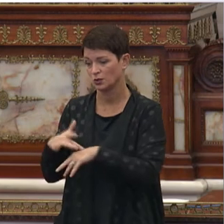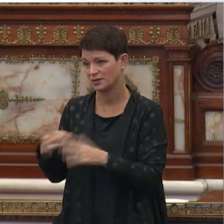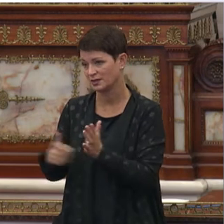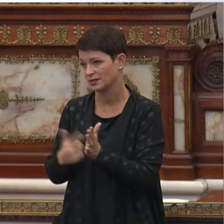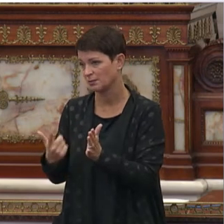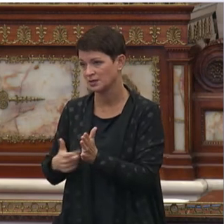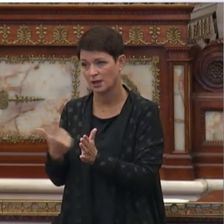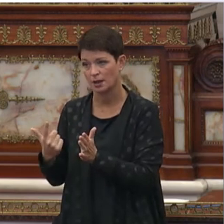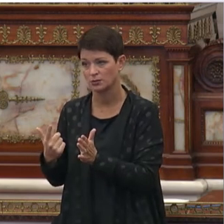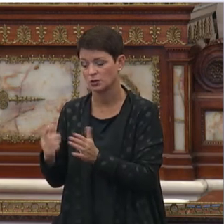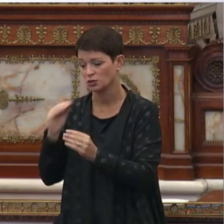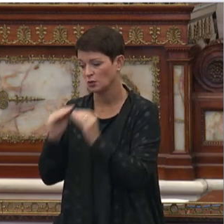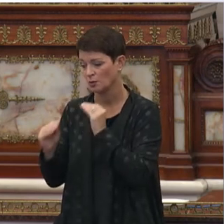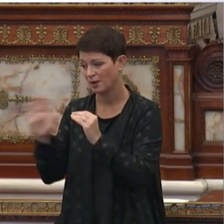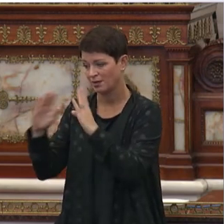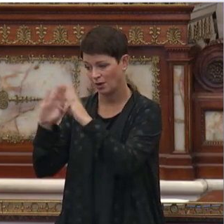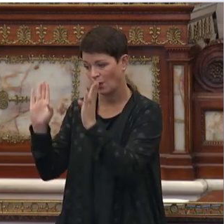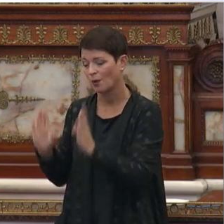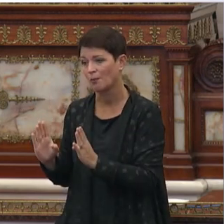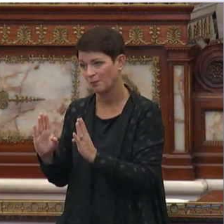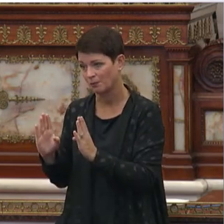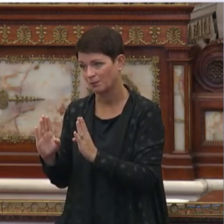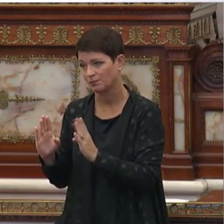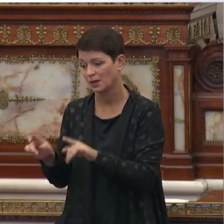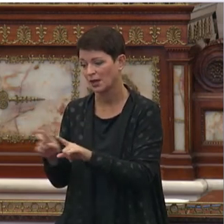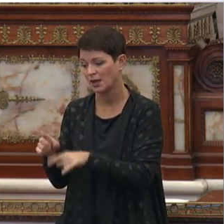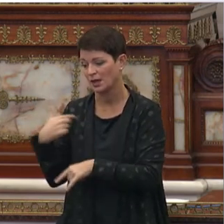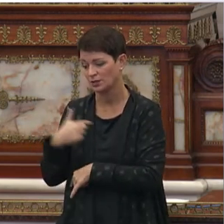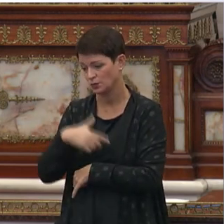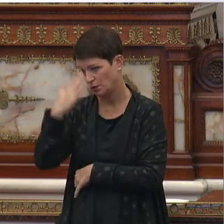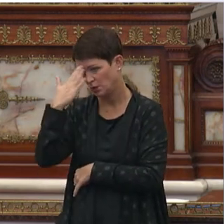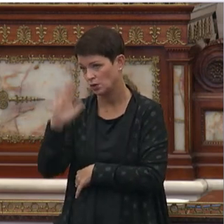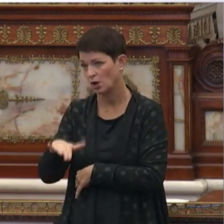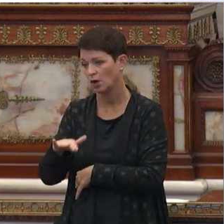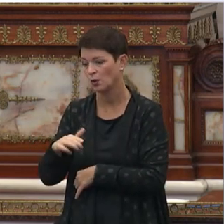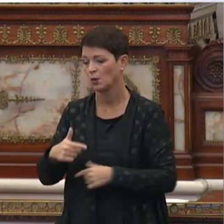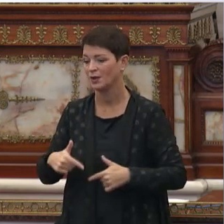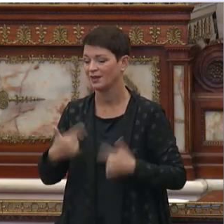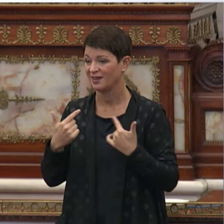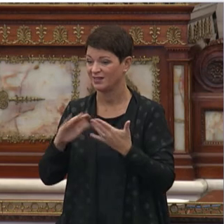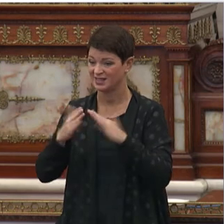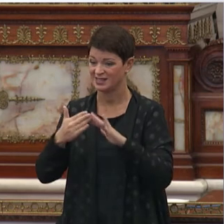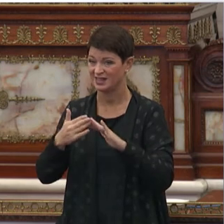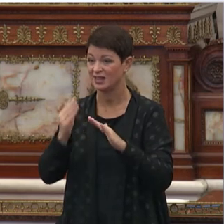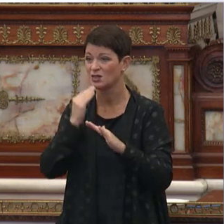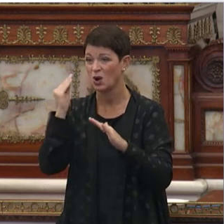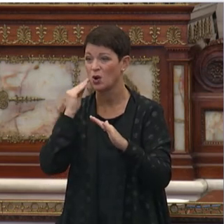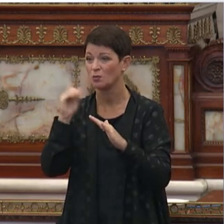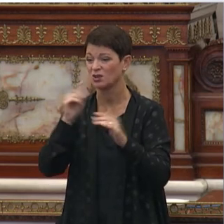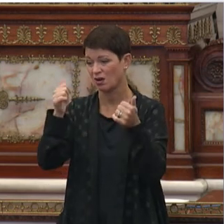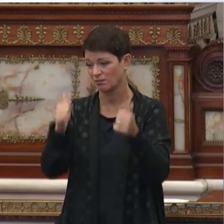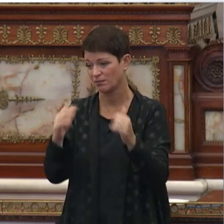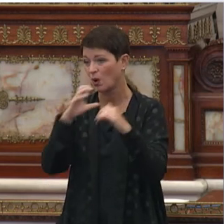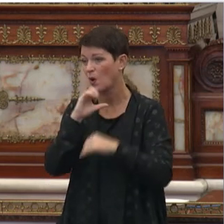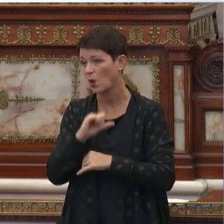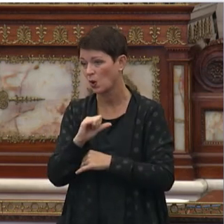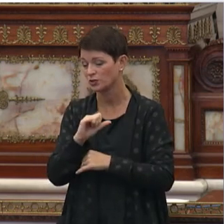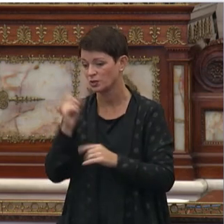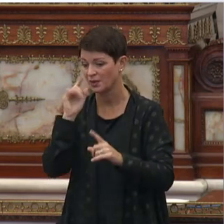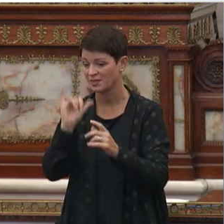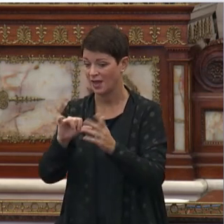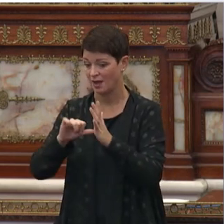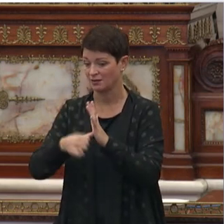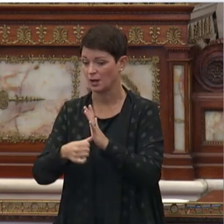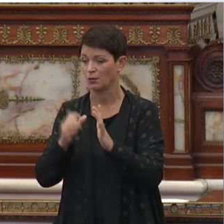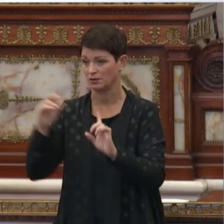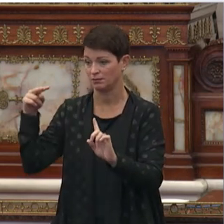to repair their homes. As we all know, we live in a city of older homes. In that regard, I want to shine a light on